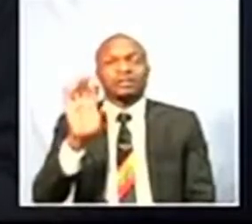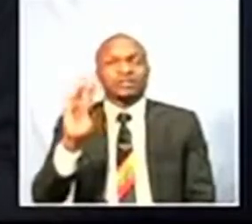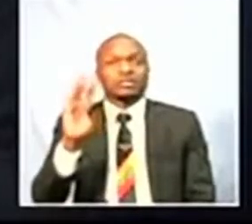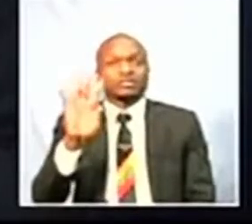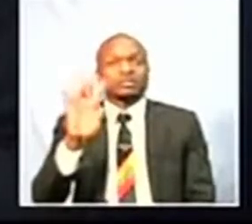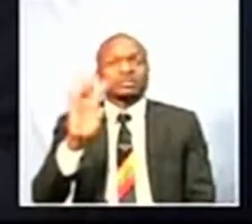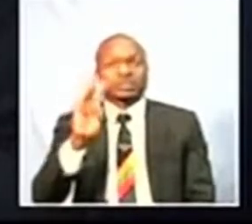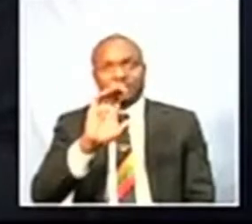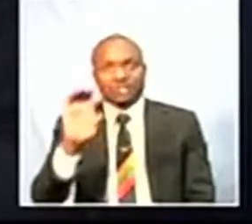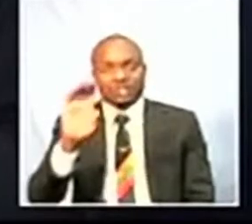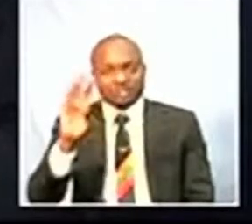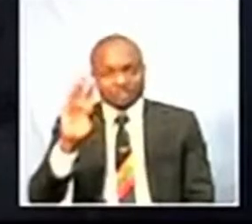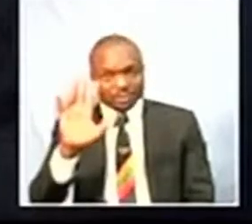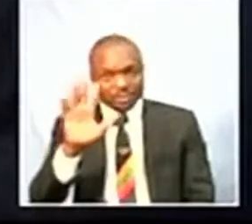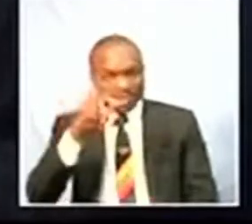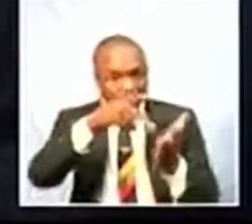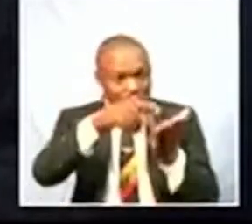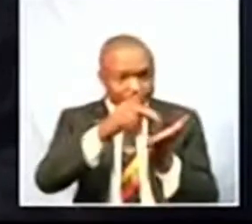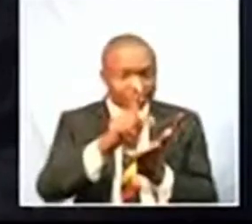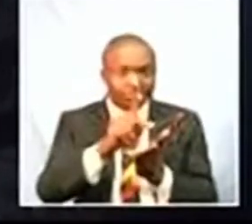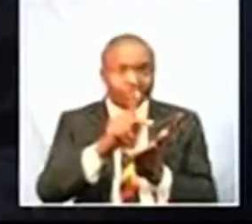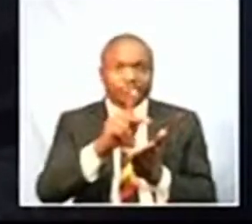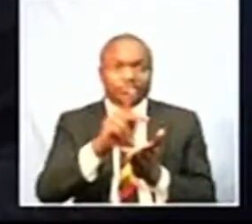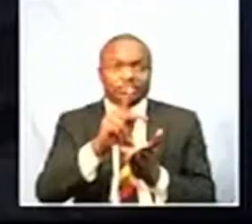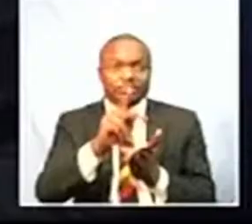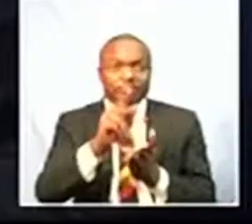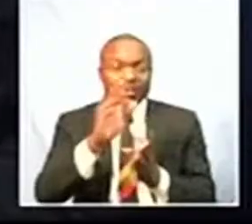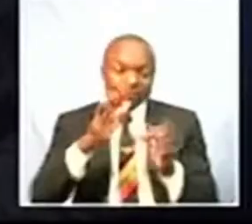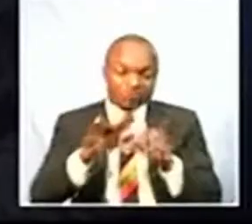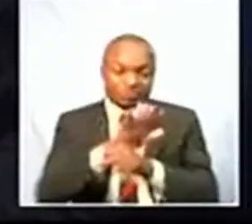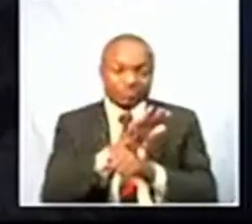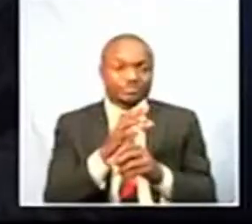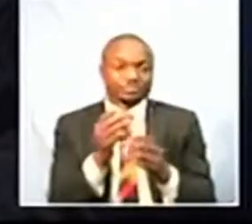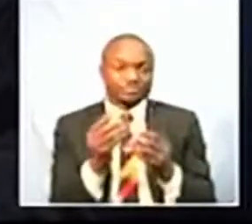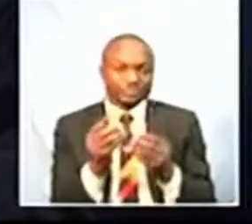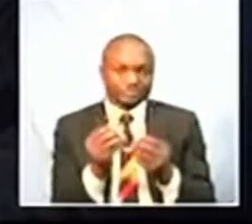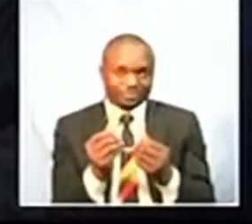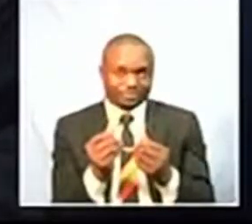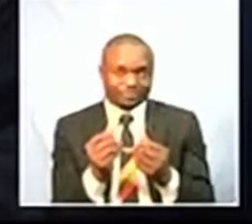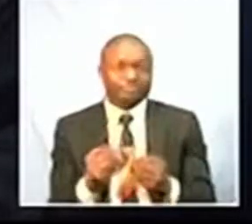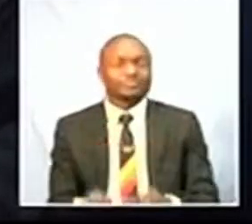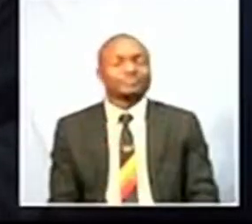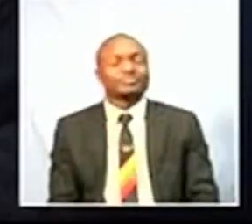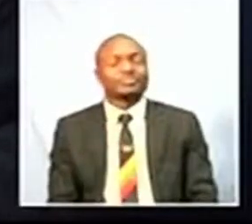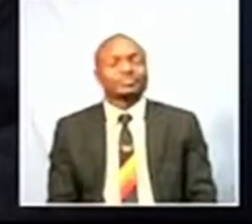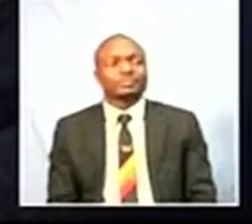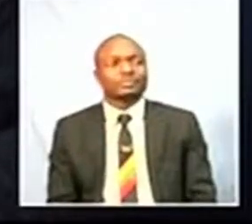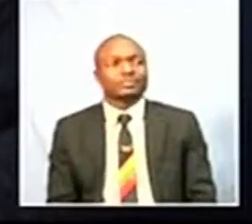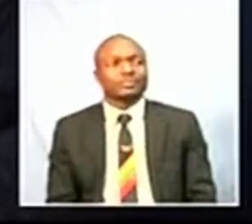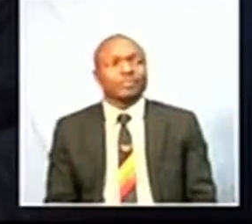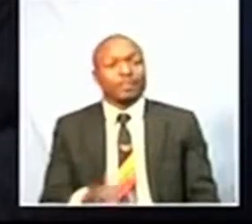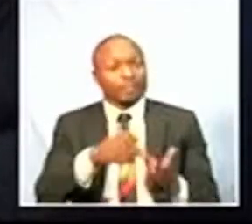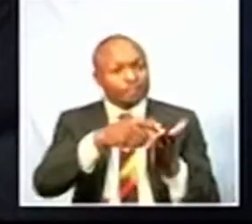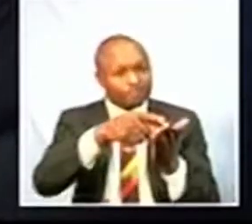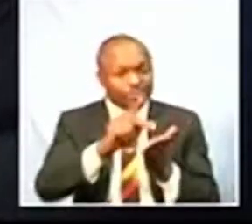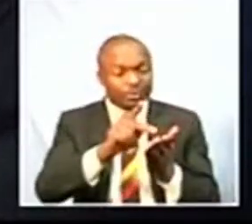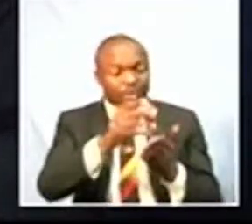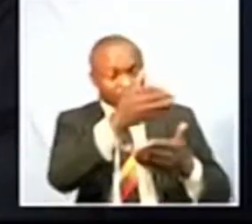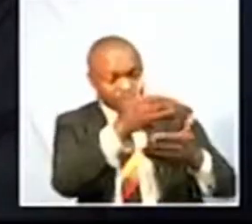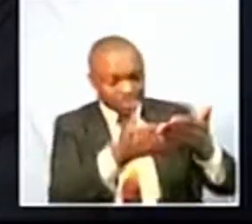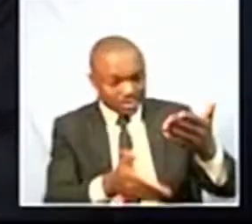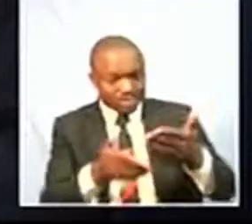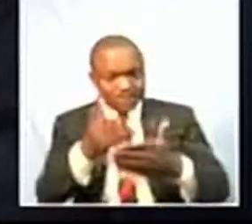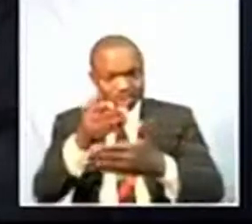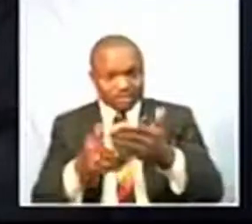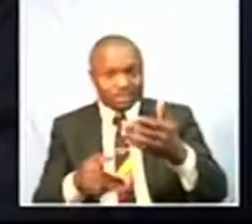165,675, paid to the exact amount, and he was paid. All these